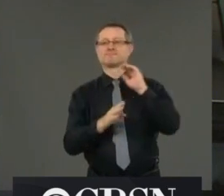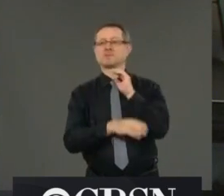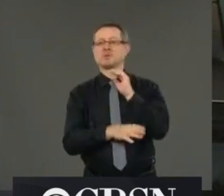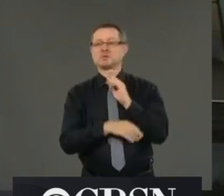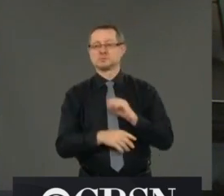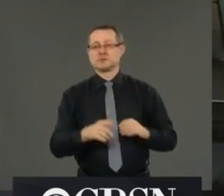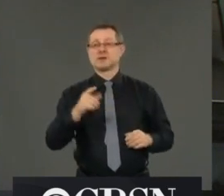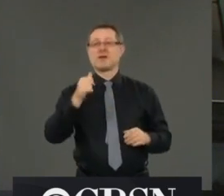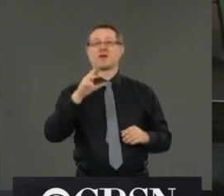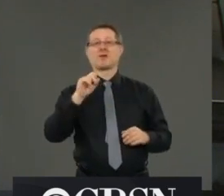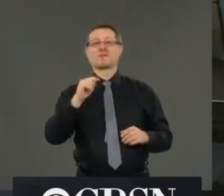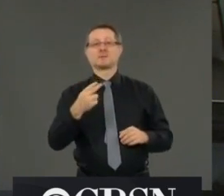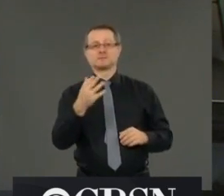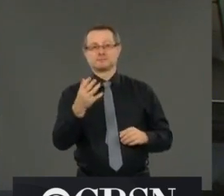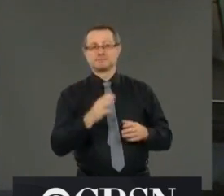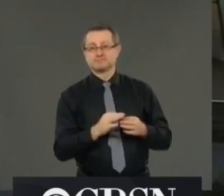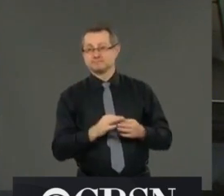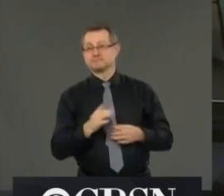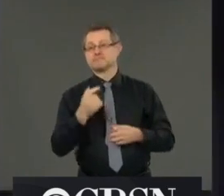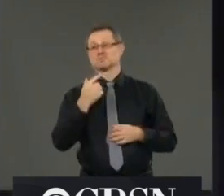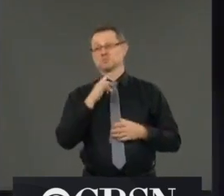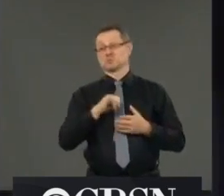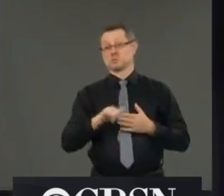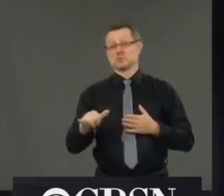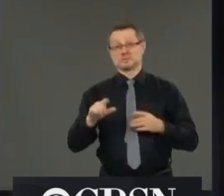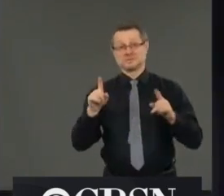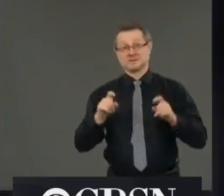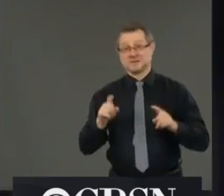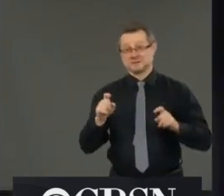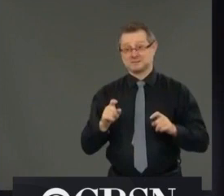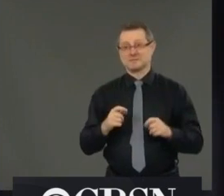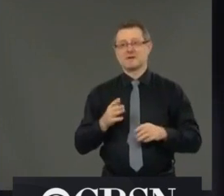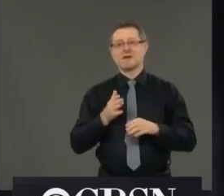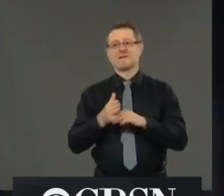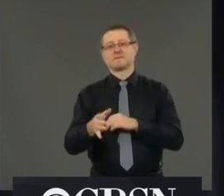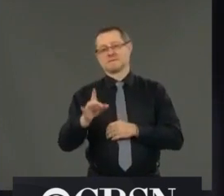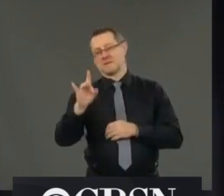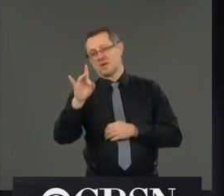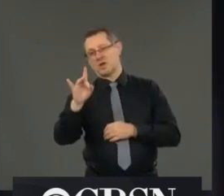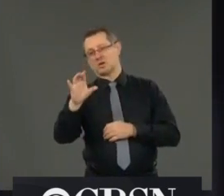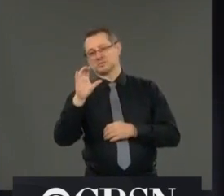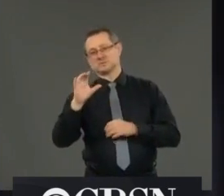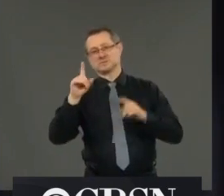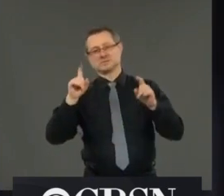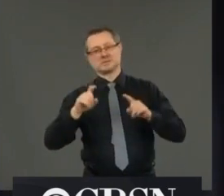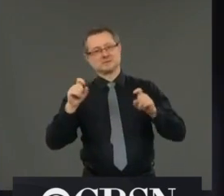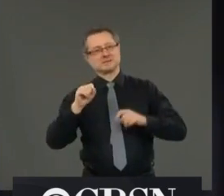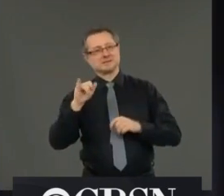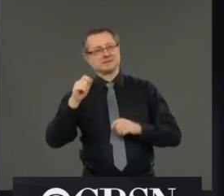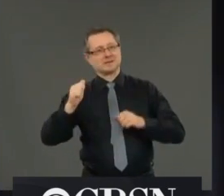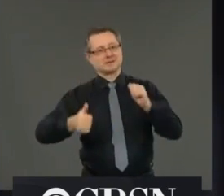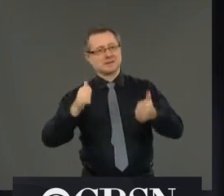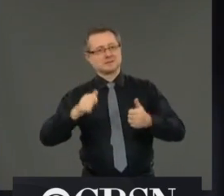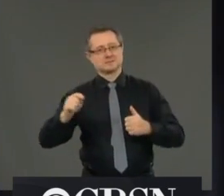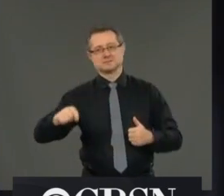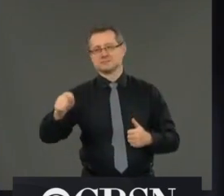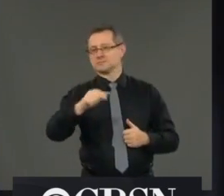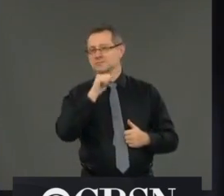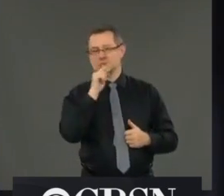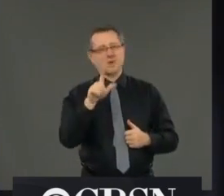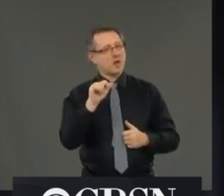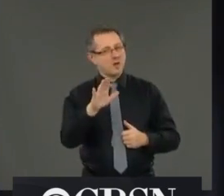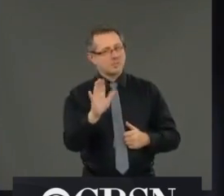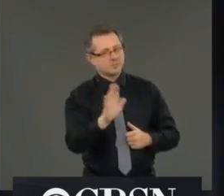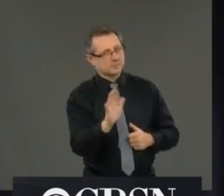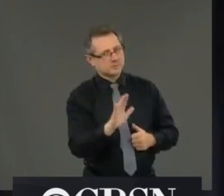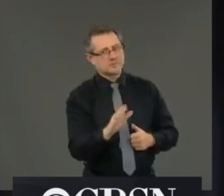how testing works in New York, we have about now over 800 testing sites. These are not labs, these are testing sites where if you want to get tested for COVID,